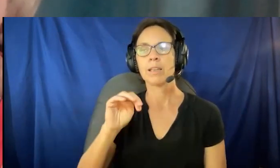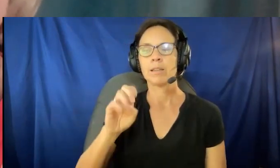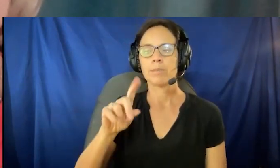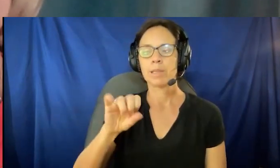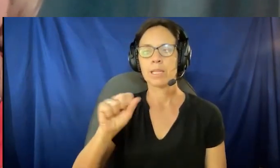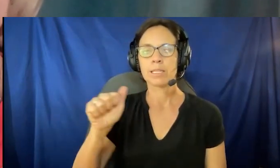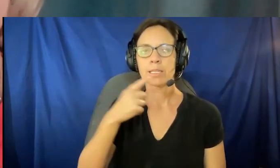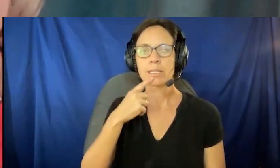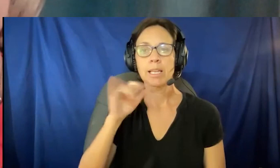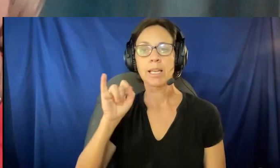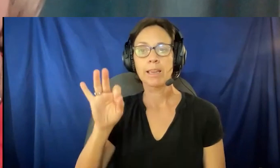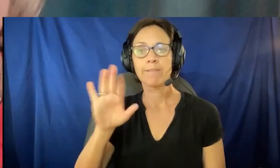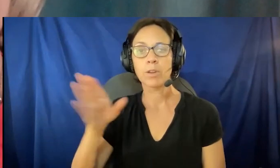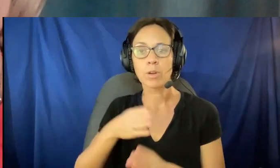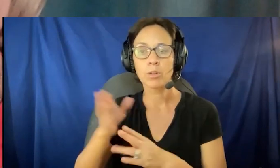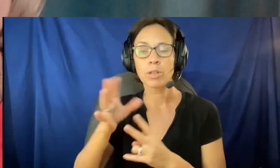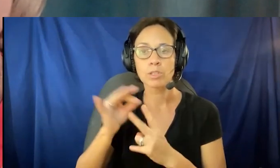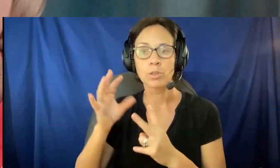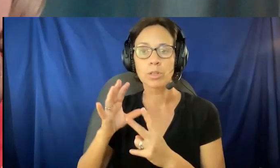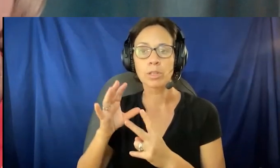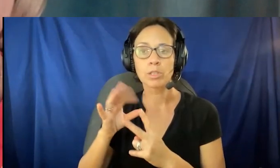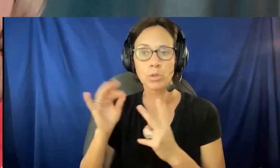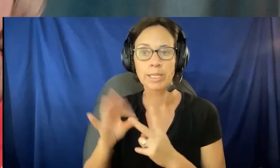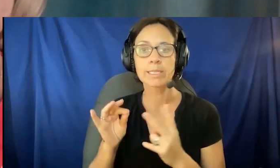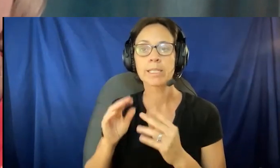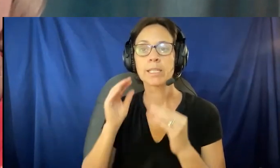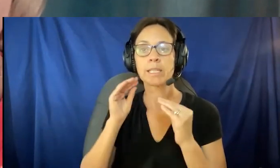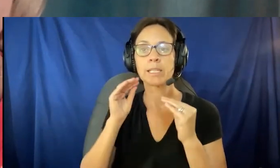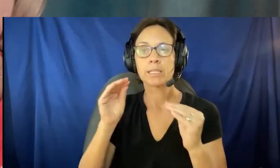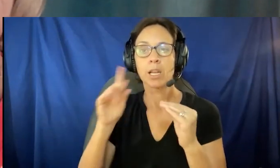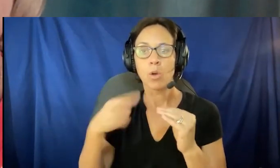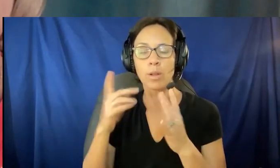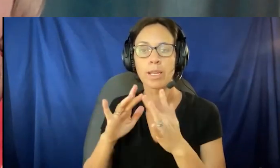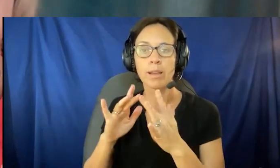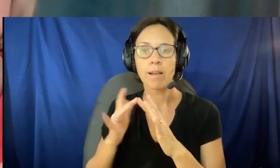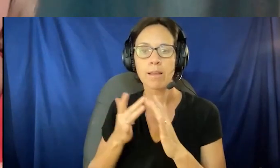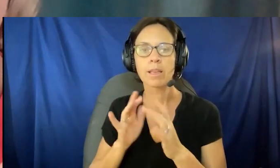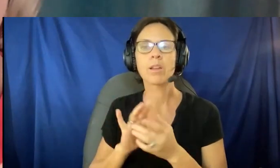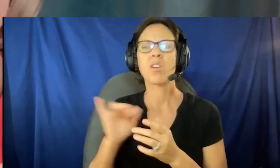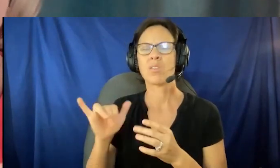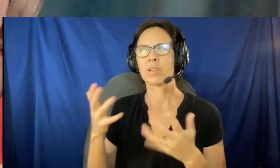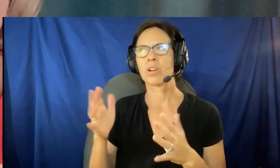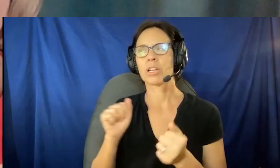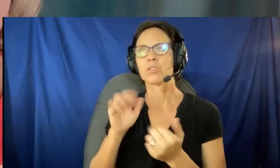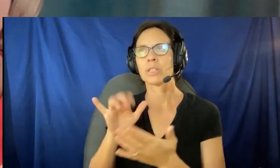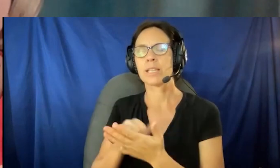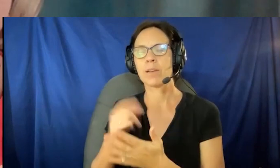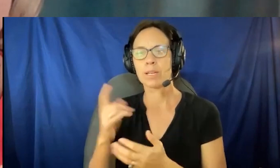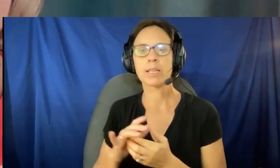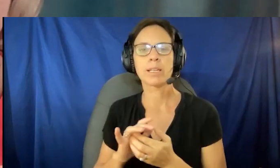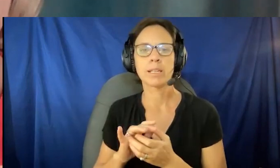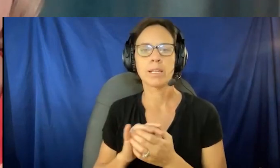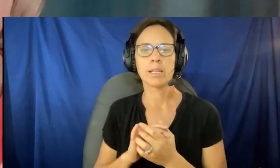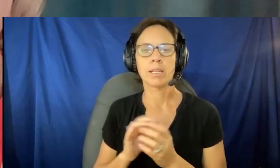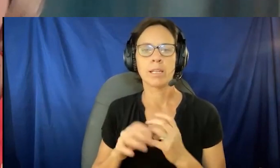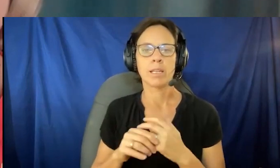your career choice is only taught online in Pima Community College and due to your disability, it is difficult. Okay, we already covered that one. You talked